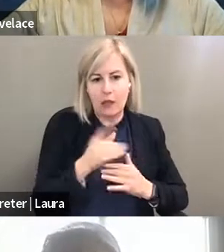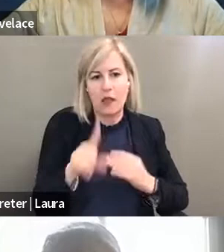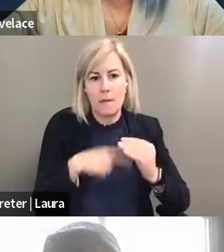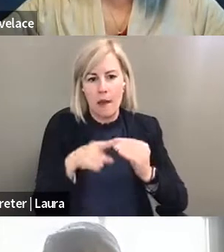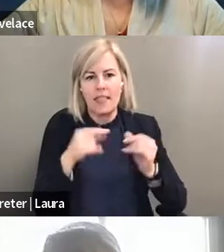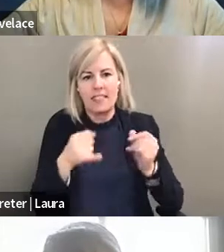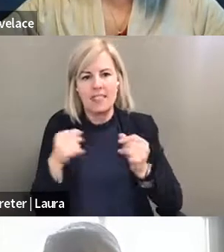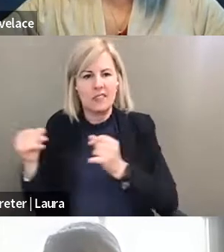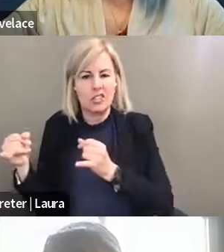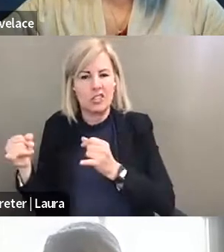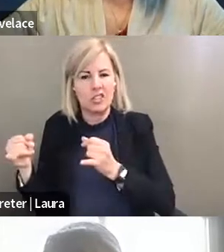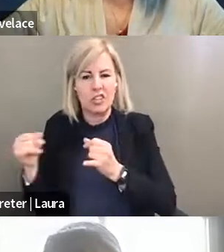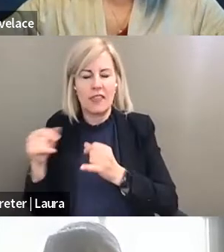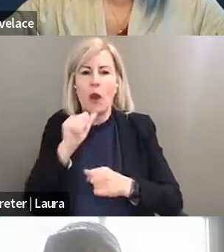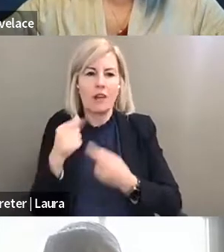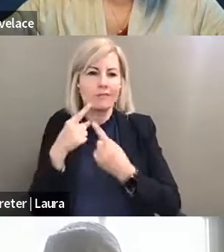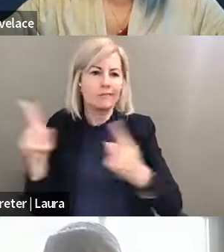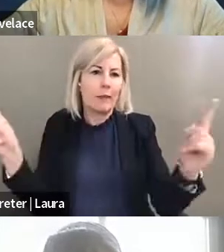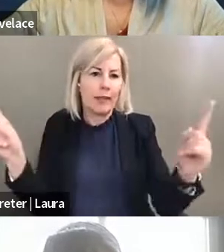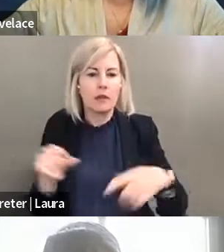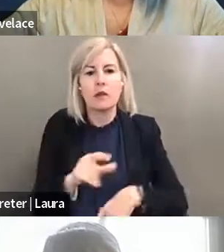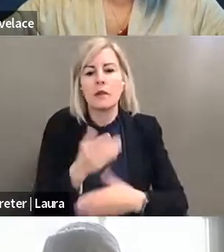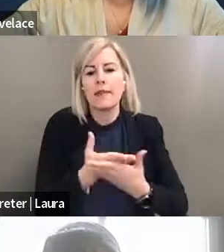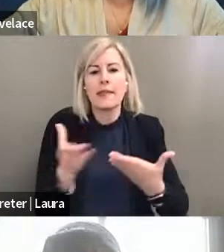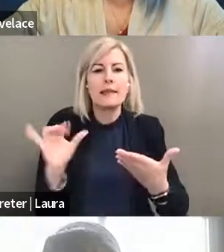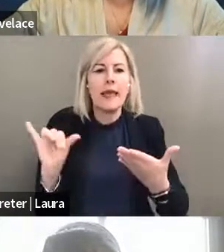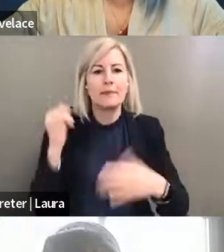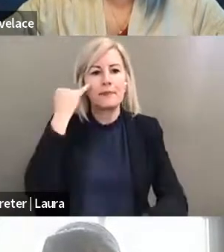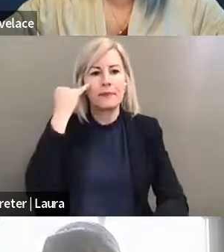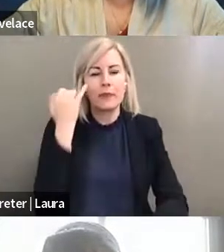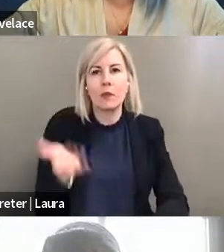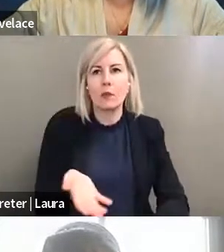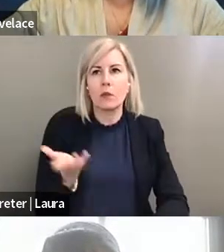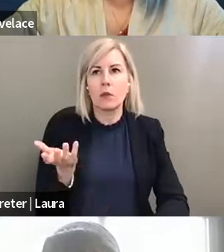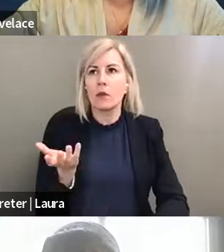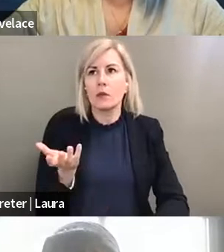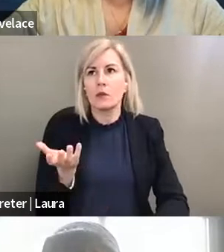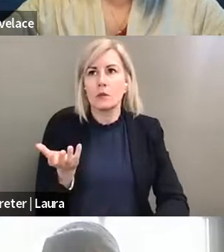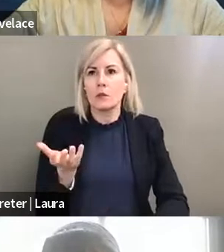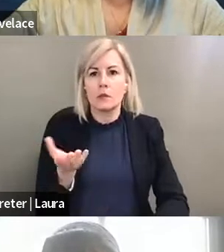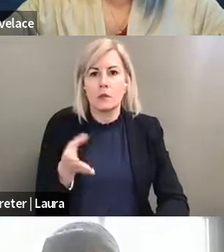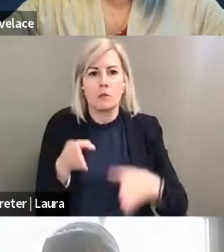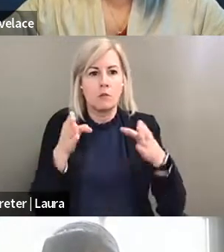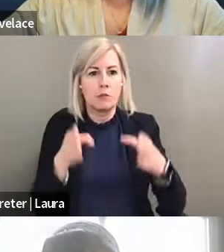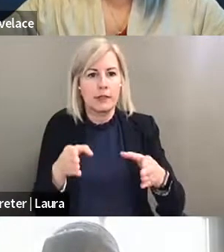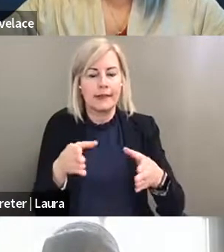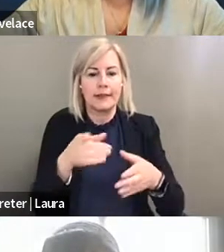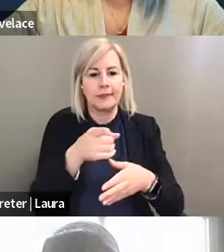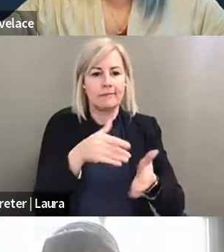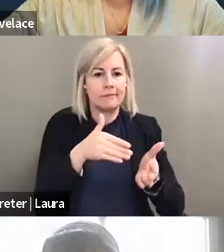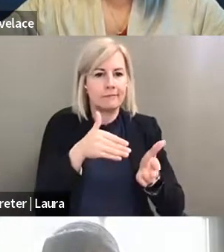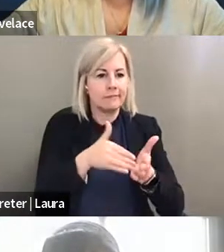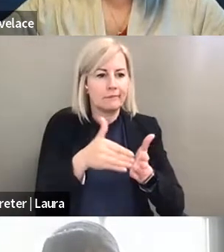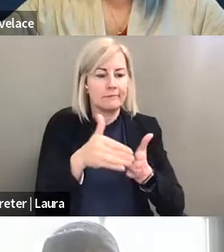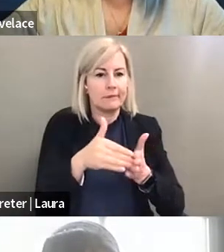individuals that wouldn't be made public. So things like, if you have somebody that is frequently in